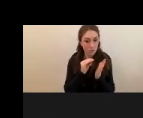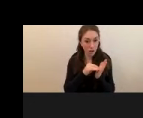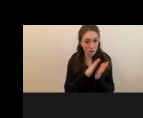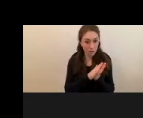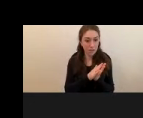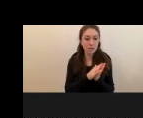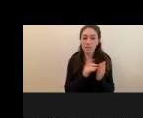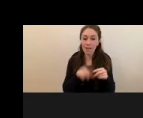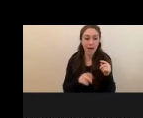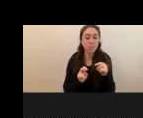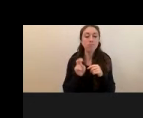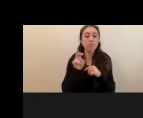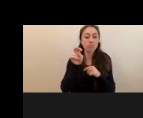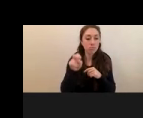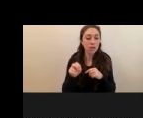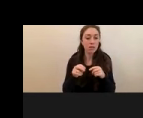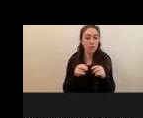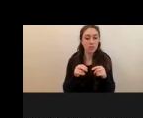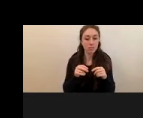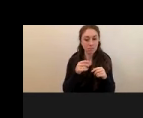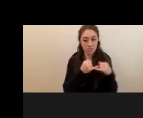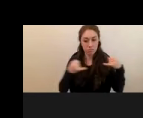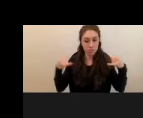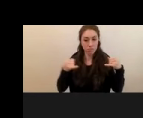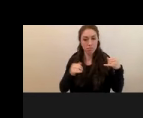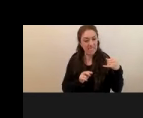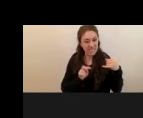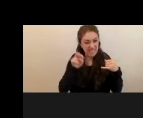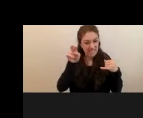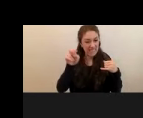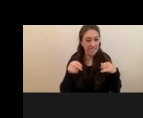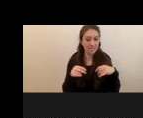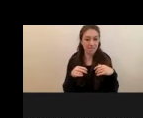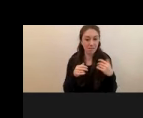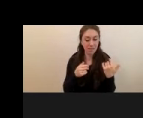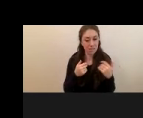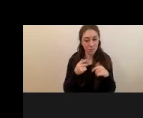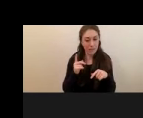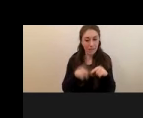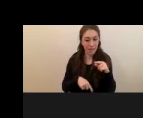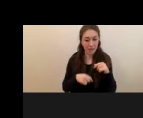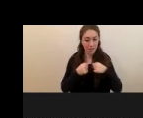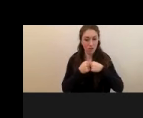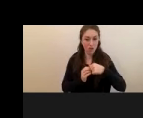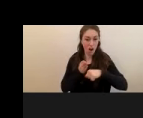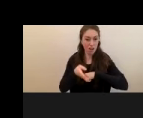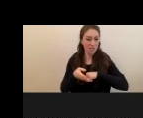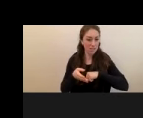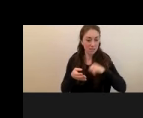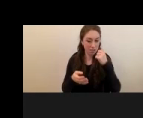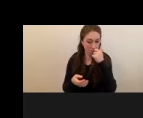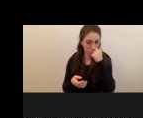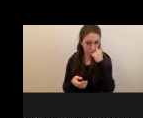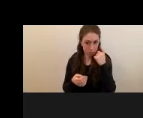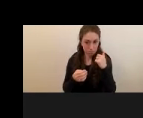major metropolitan areas because there is a checkpoint 45 minutes outside of Edinburgh, which is one of our more northern towns, to get up